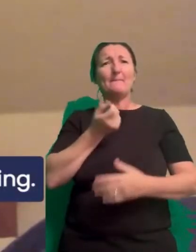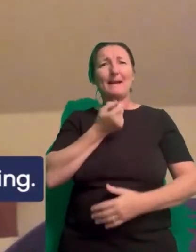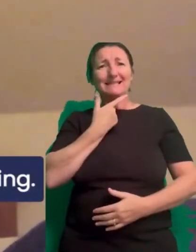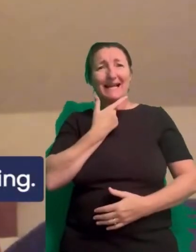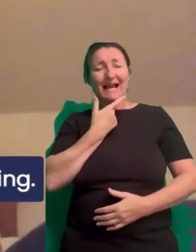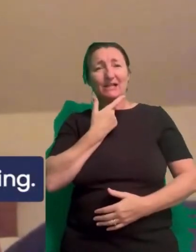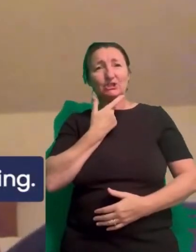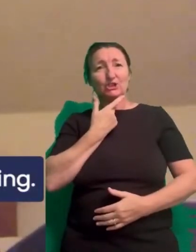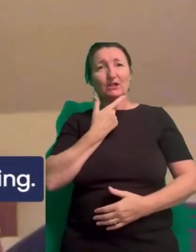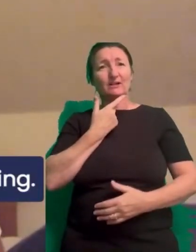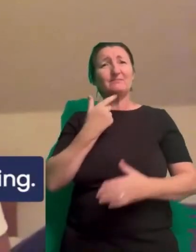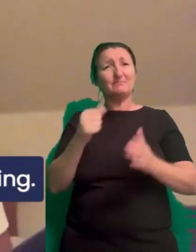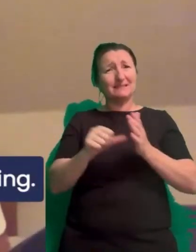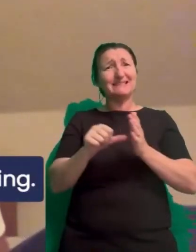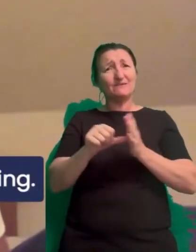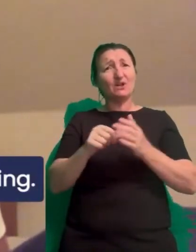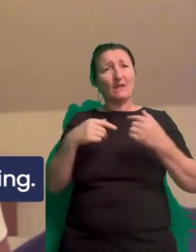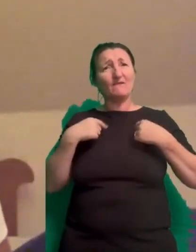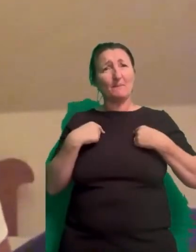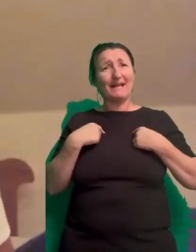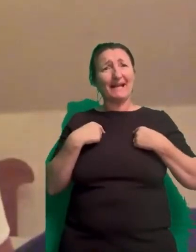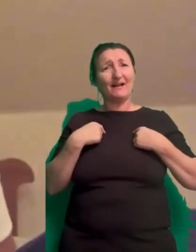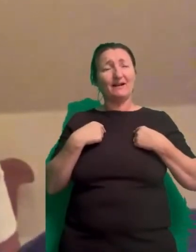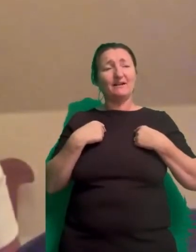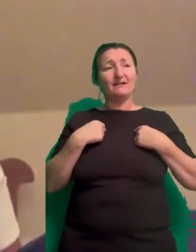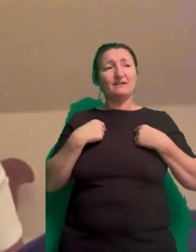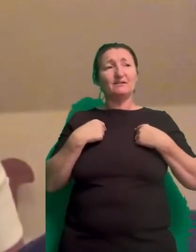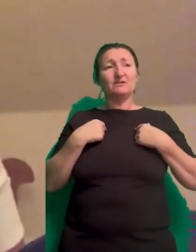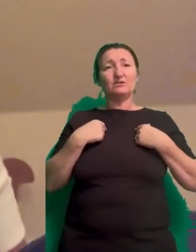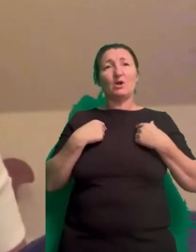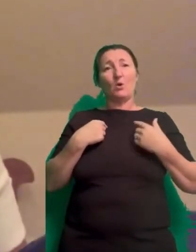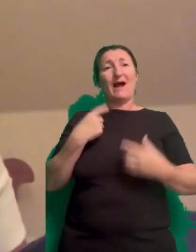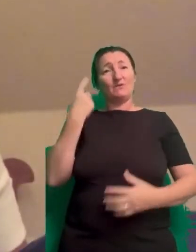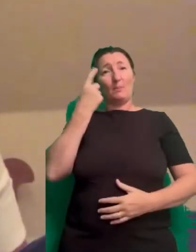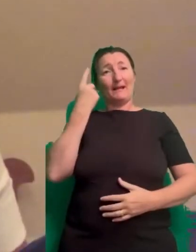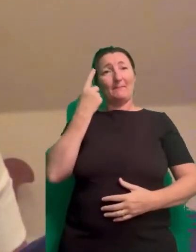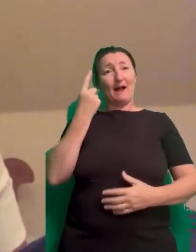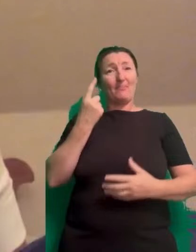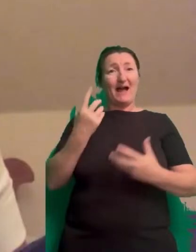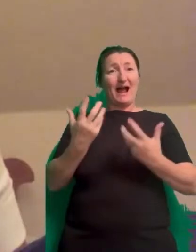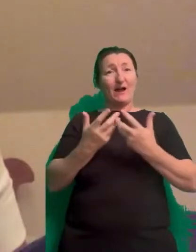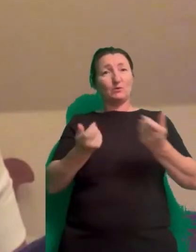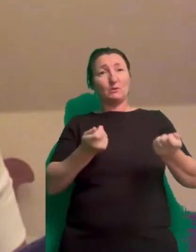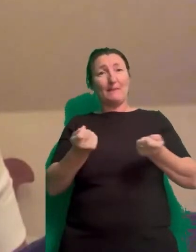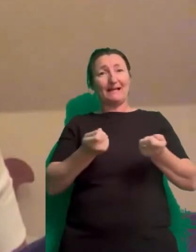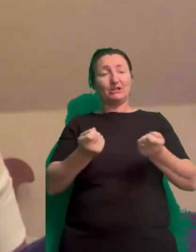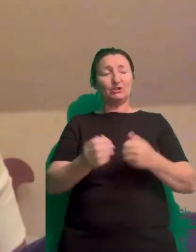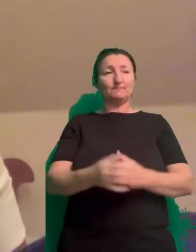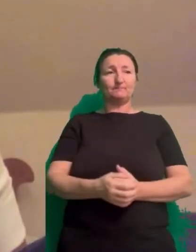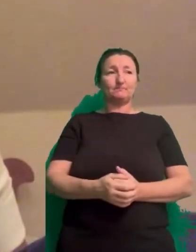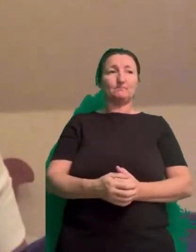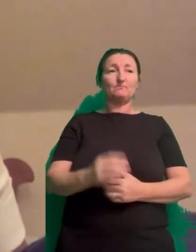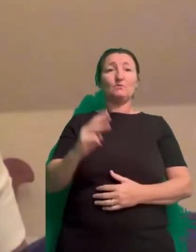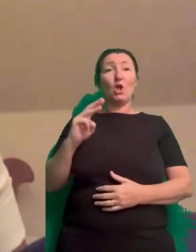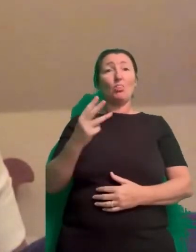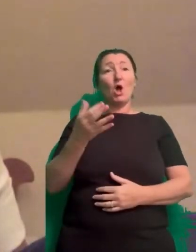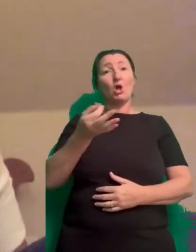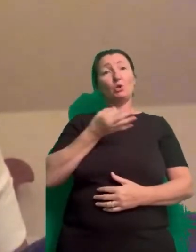important aspect to be considering. So the third question, please show or describe to us how